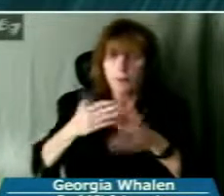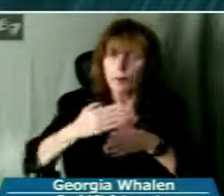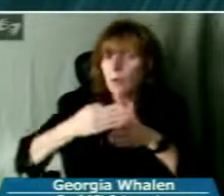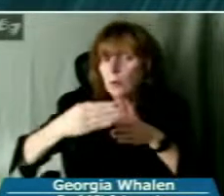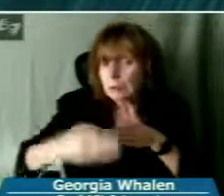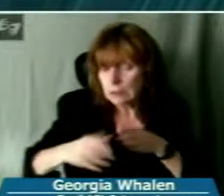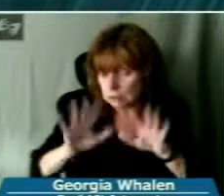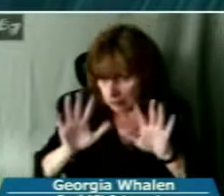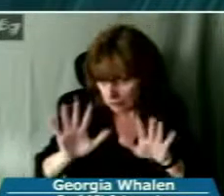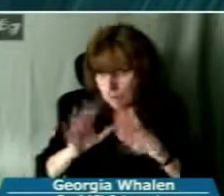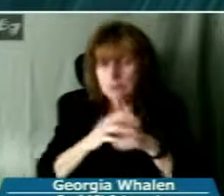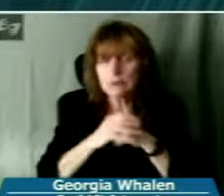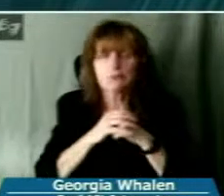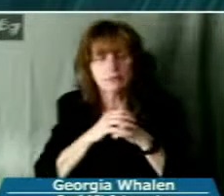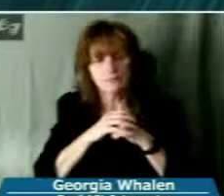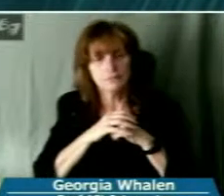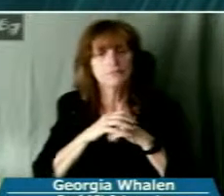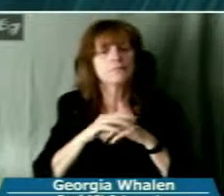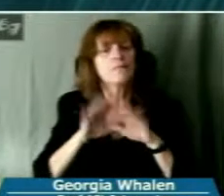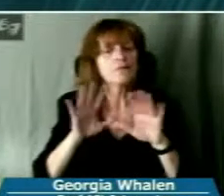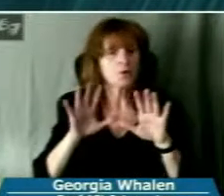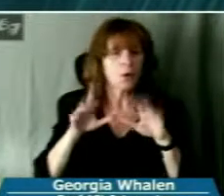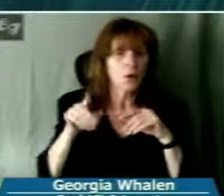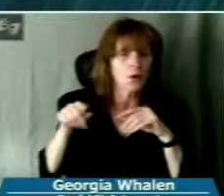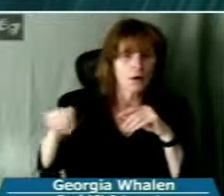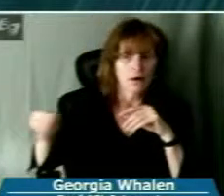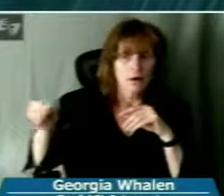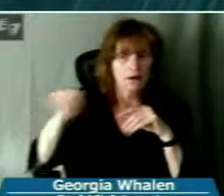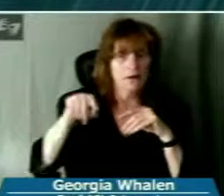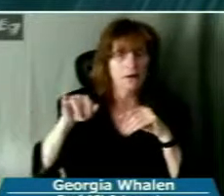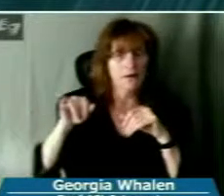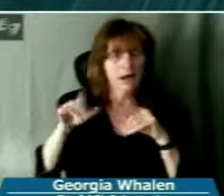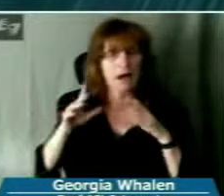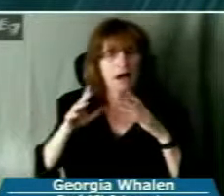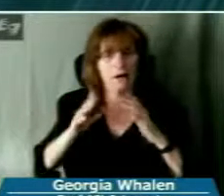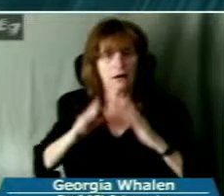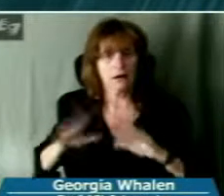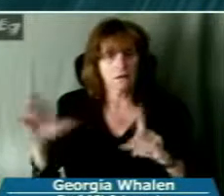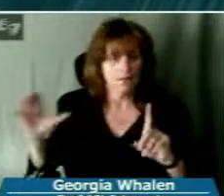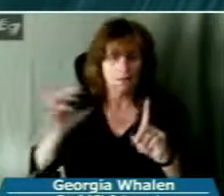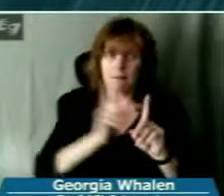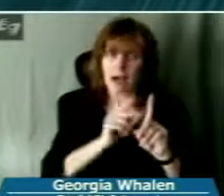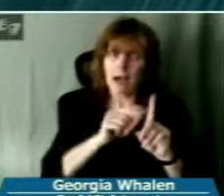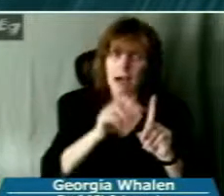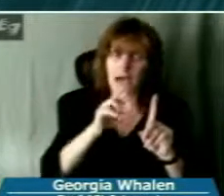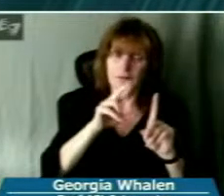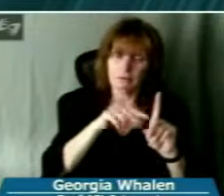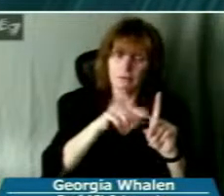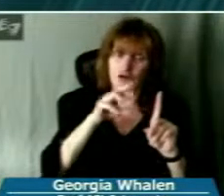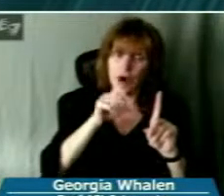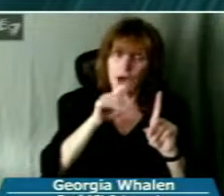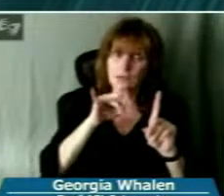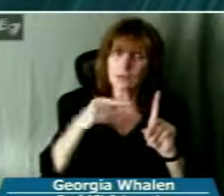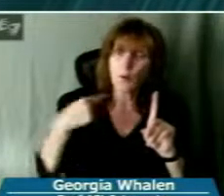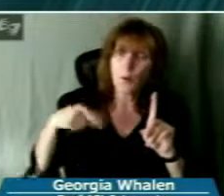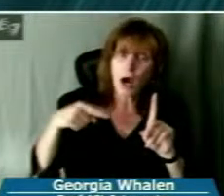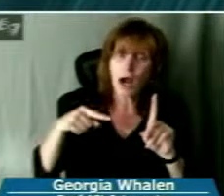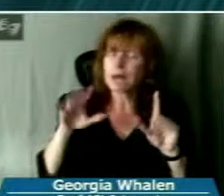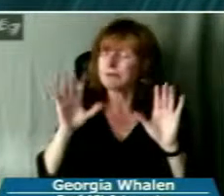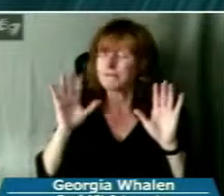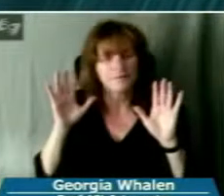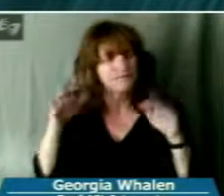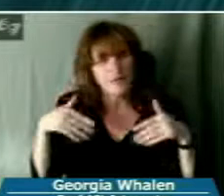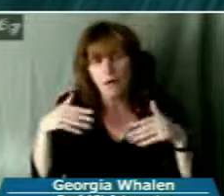about when residents may be able to go back to the Roslyn. There is that order still outstanding. in terms of the infection prevention and